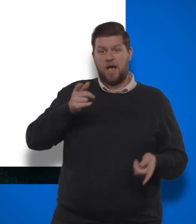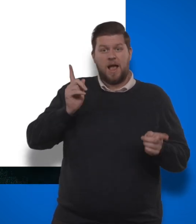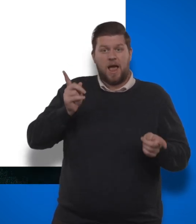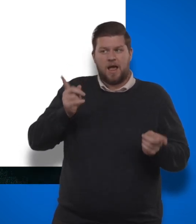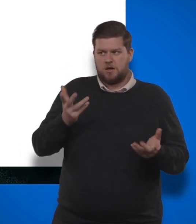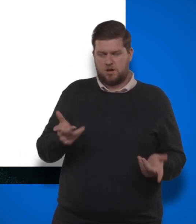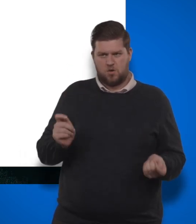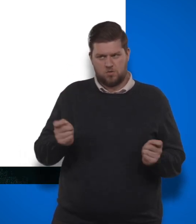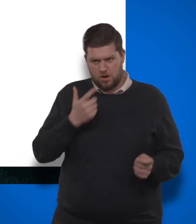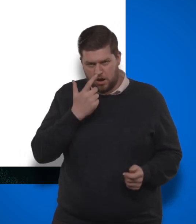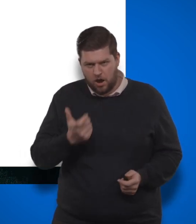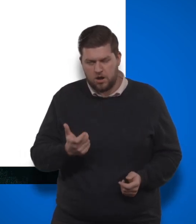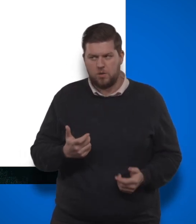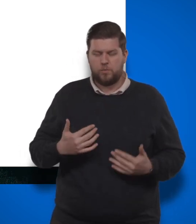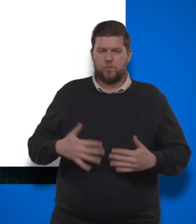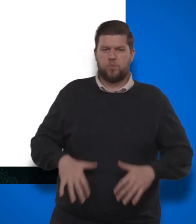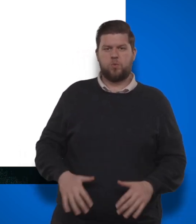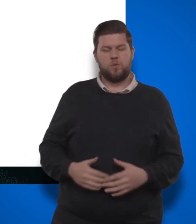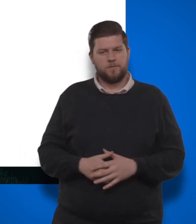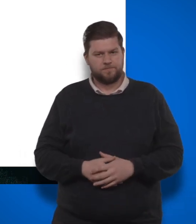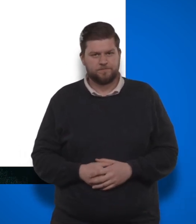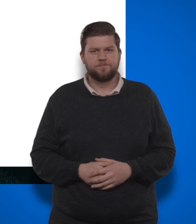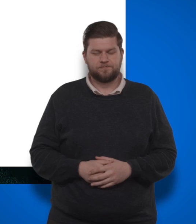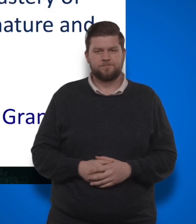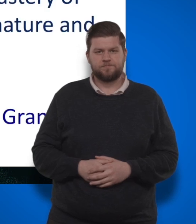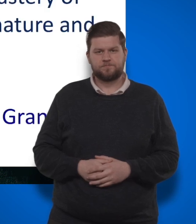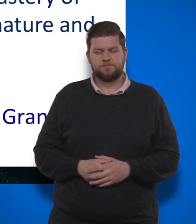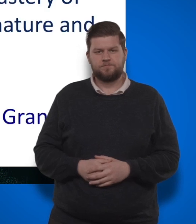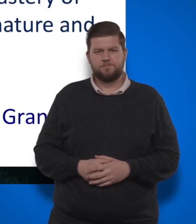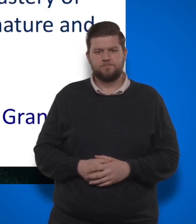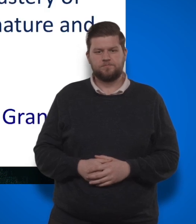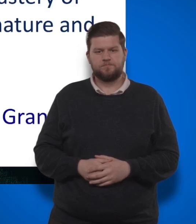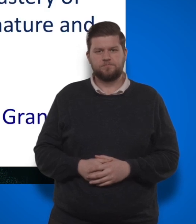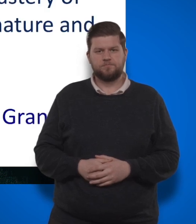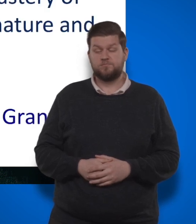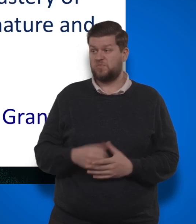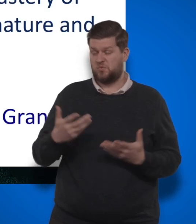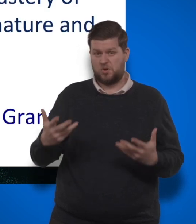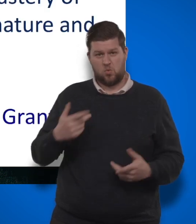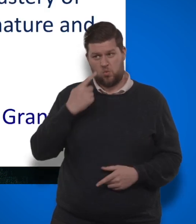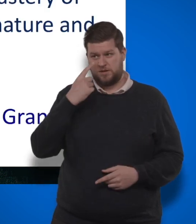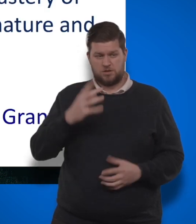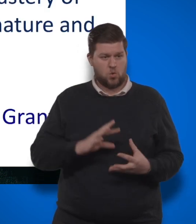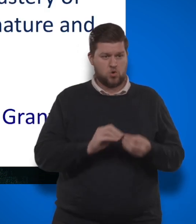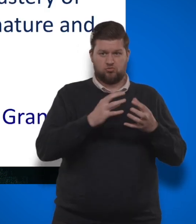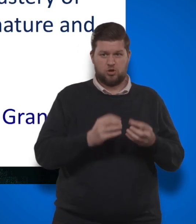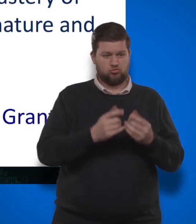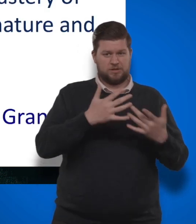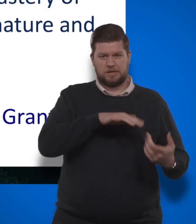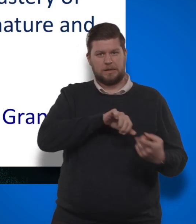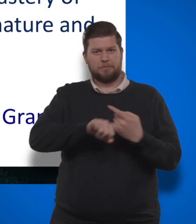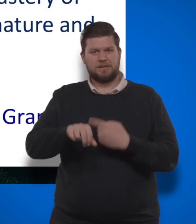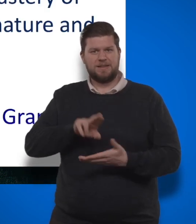technology is achieving mastery over nature. And the philosopher George Grant